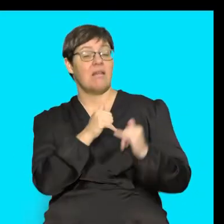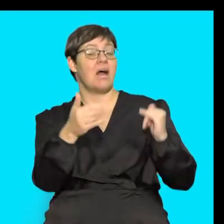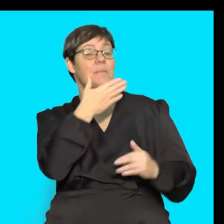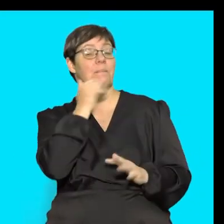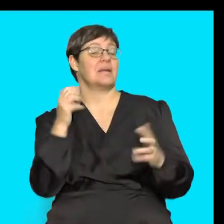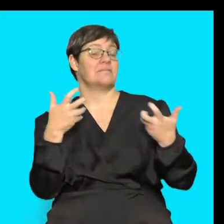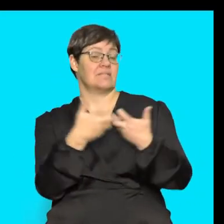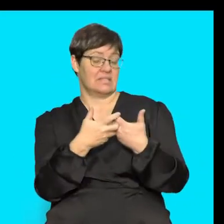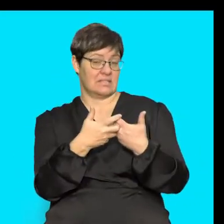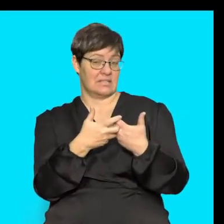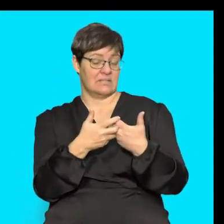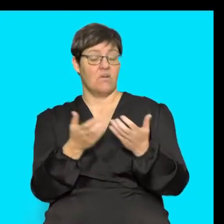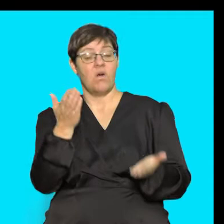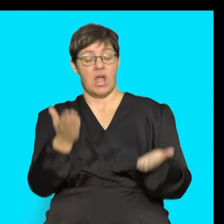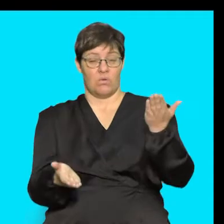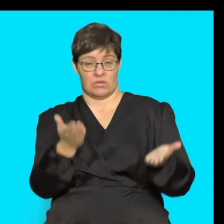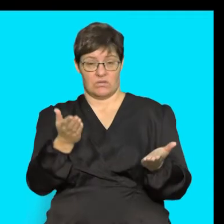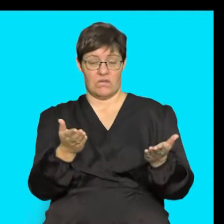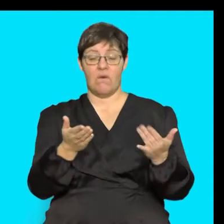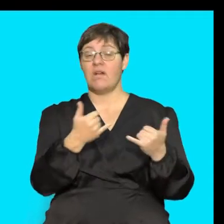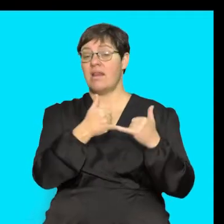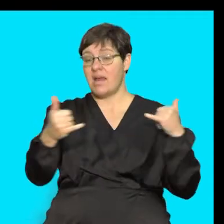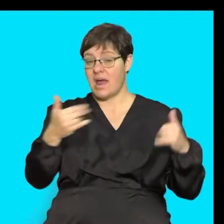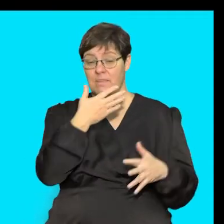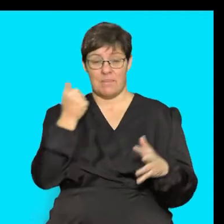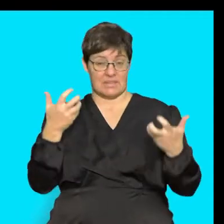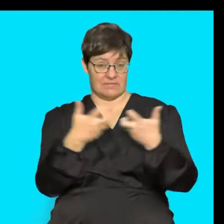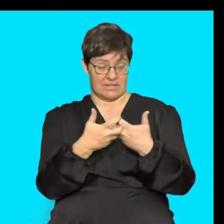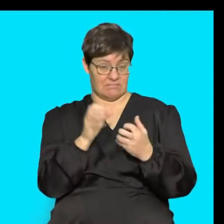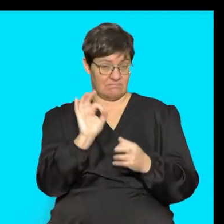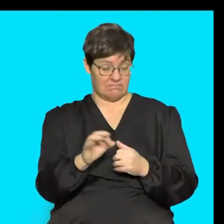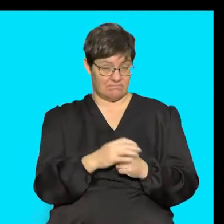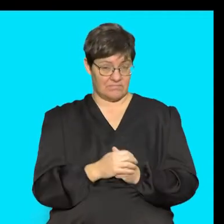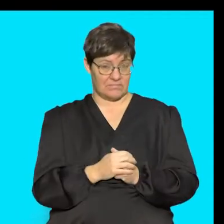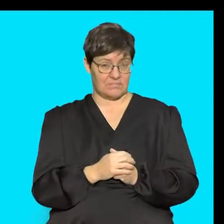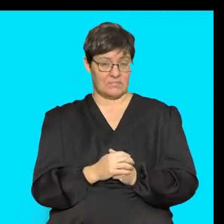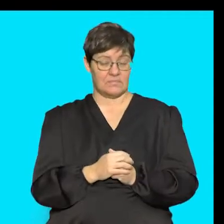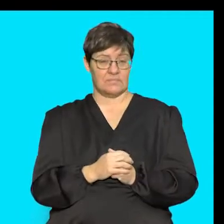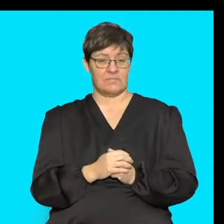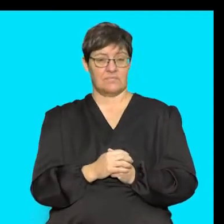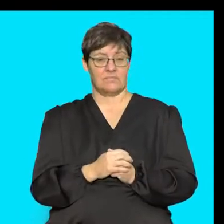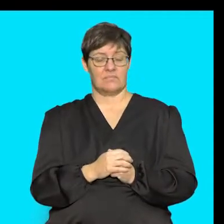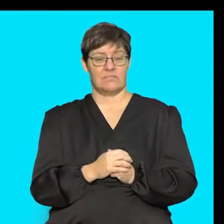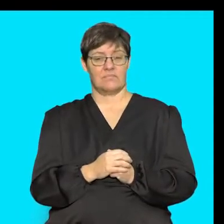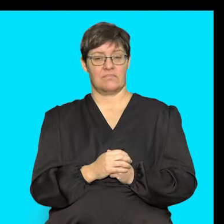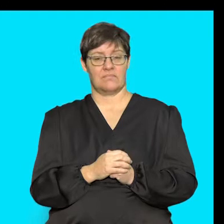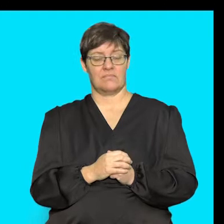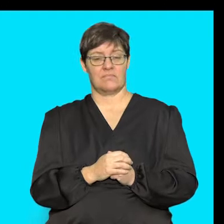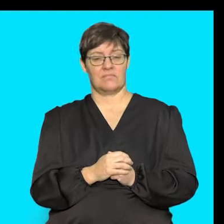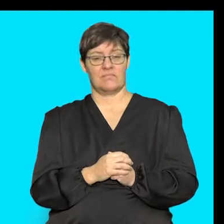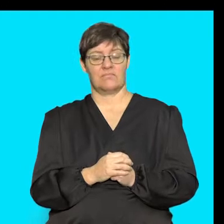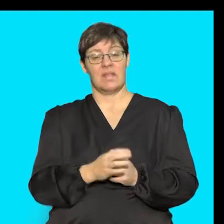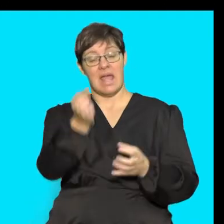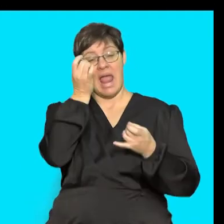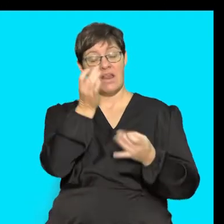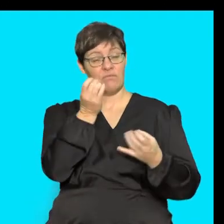line of best fit, okay, or the equation of the line of best fit. Are we together? Now, we don't have,